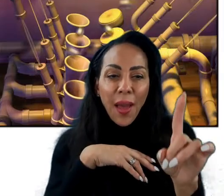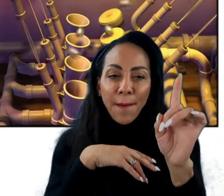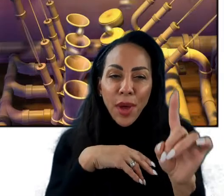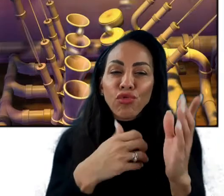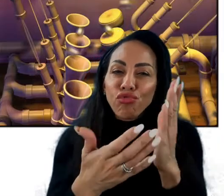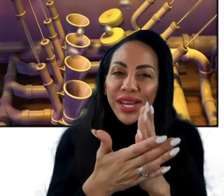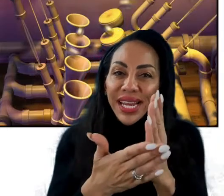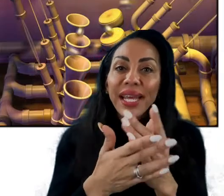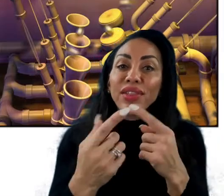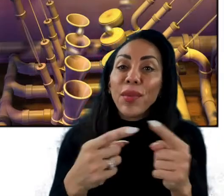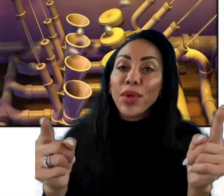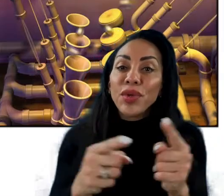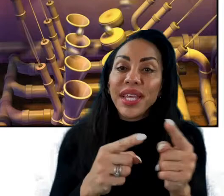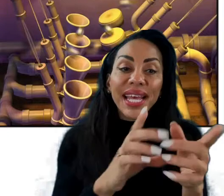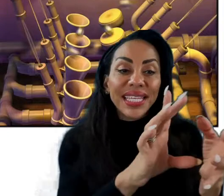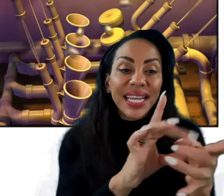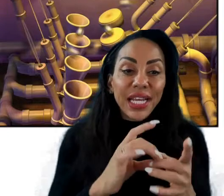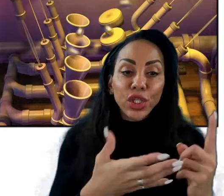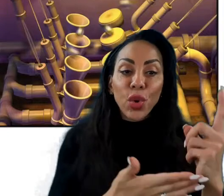In fact, the